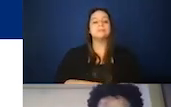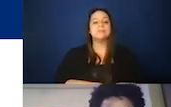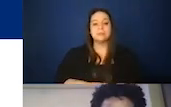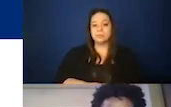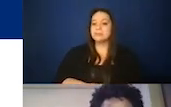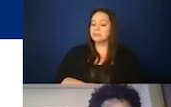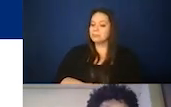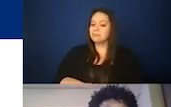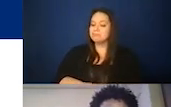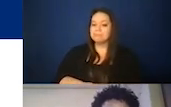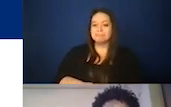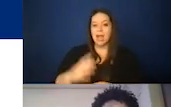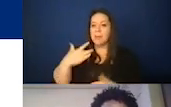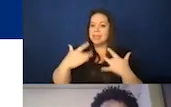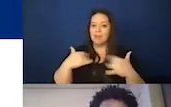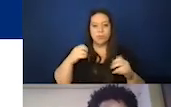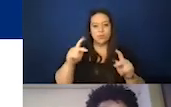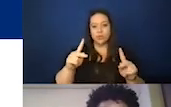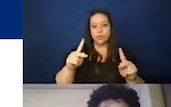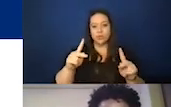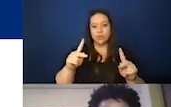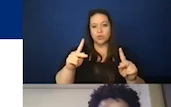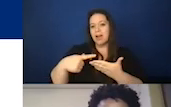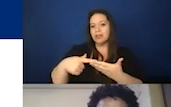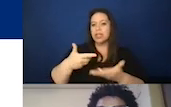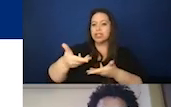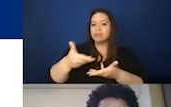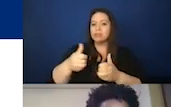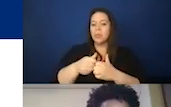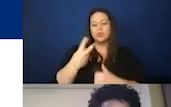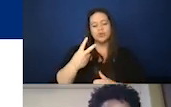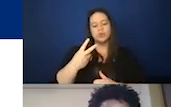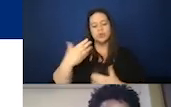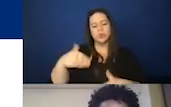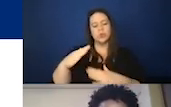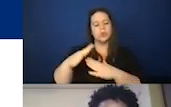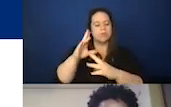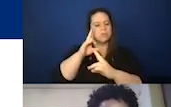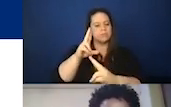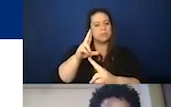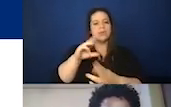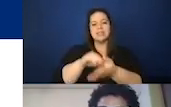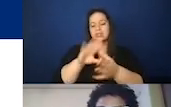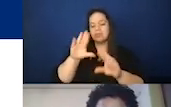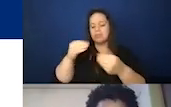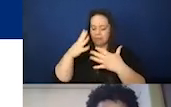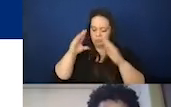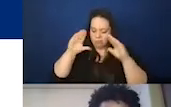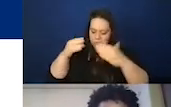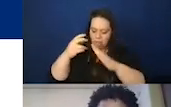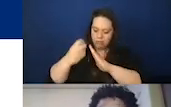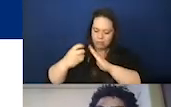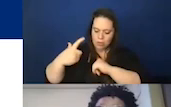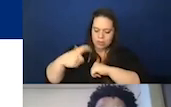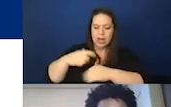I'm excited to have this opportunity to have a conversation with two highly respected clinicians who have dedicated their time and energies to the